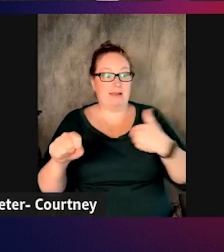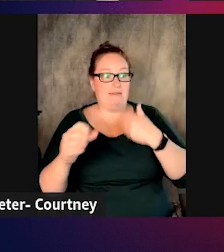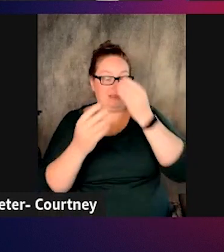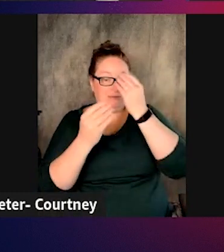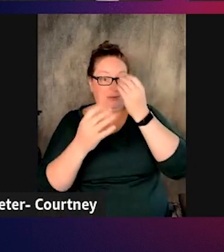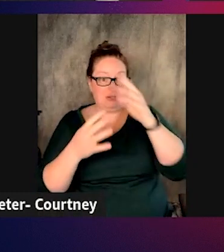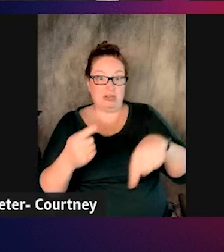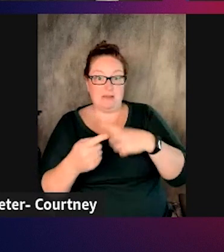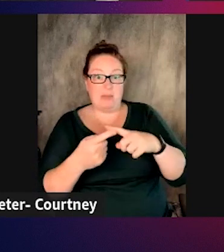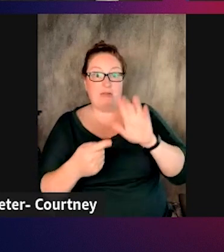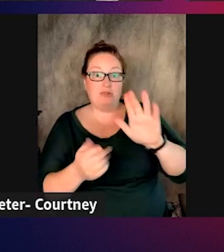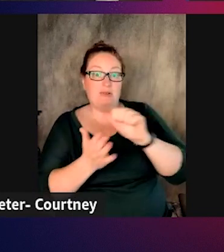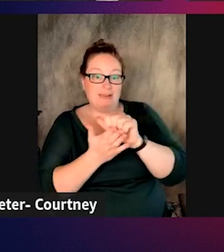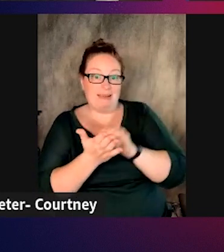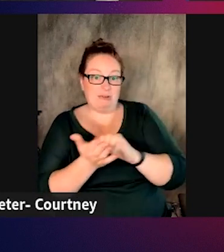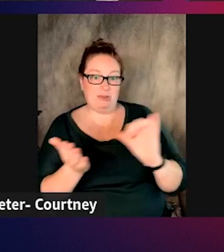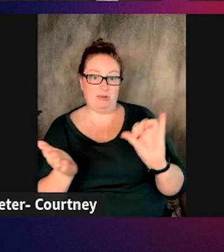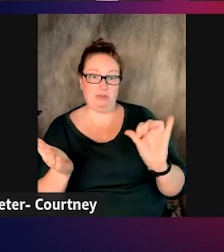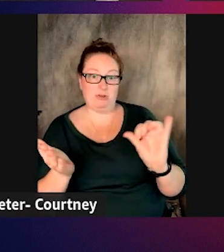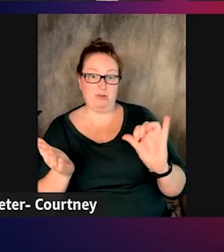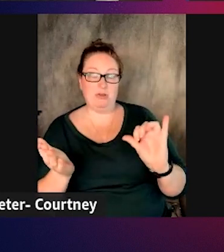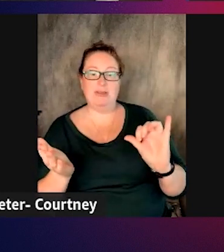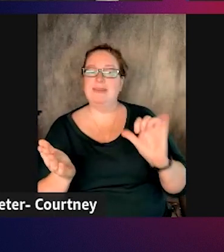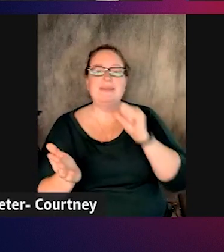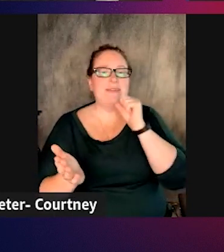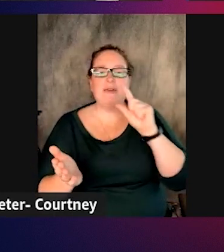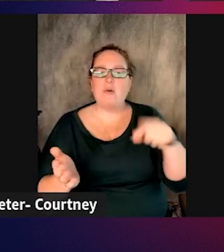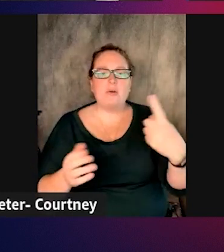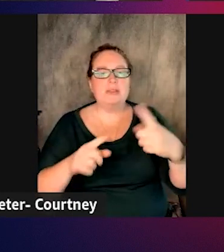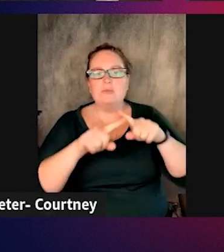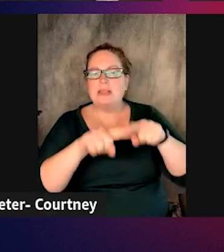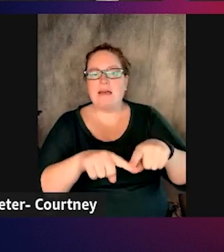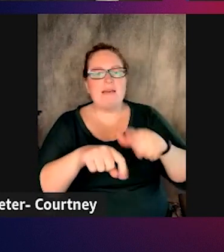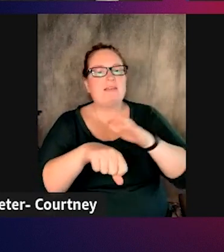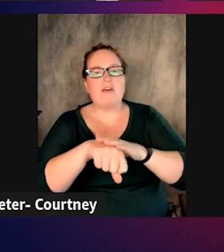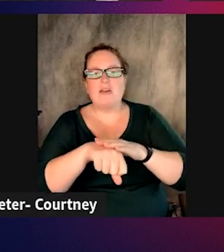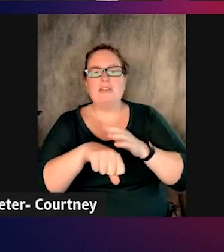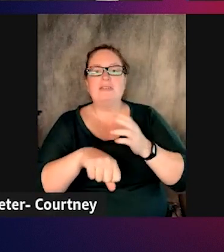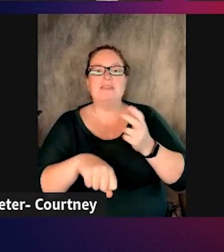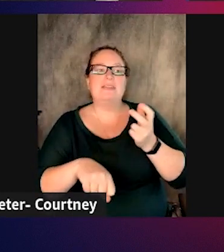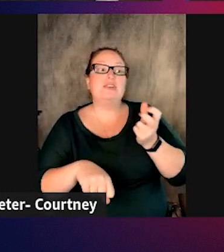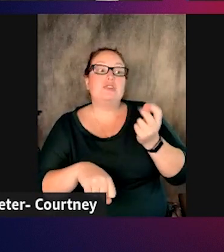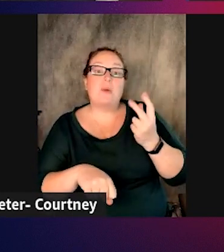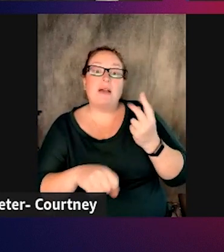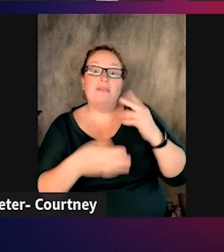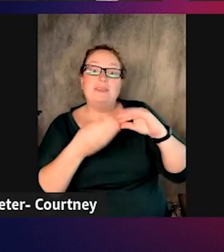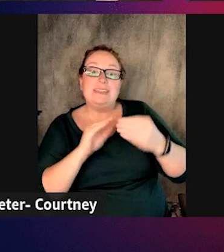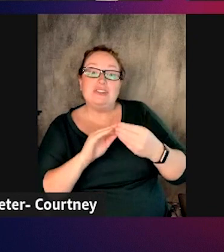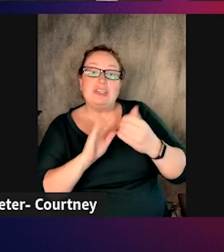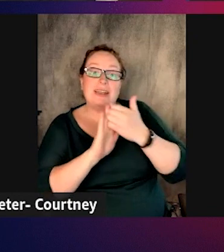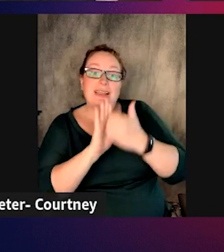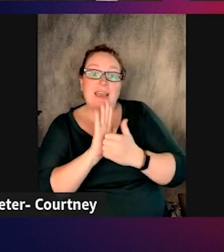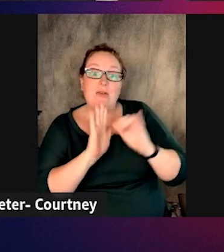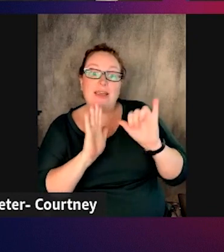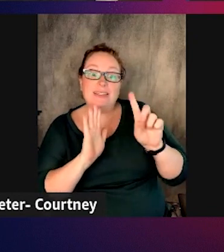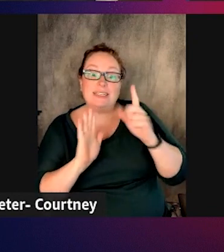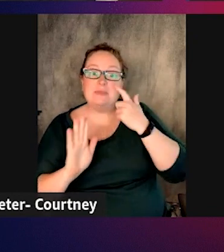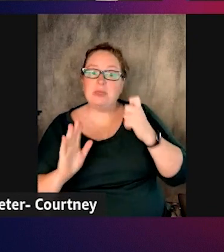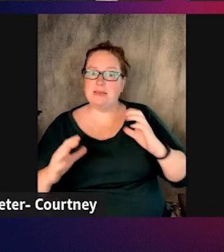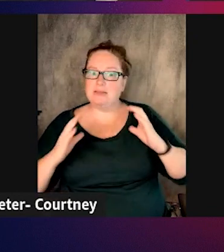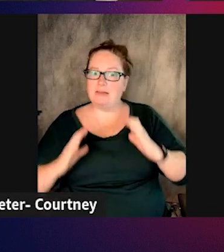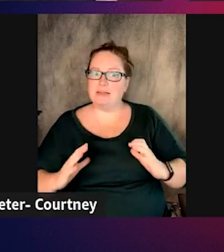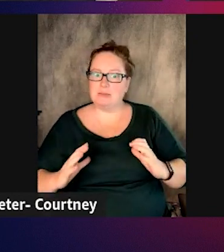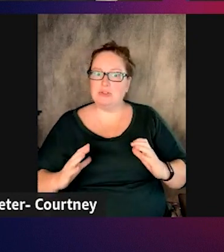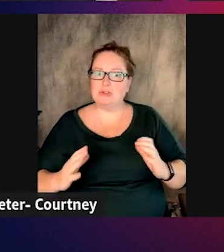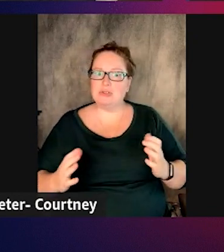about your accounts also. So we are not only relying on 12-digit account IDs, because our customers were always saying that it's